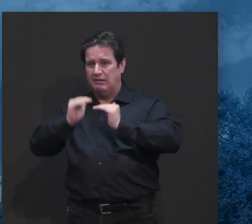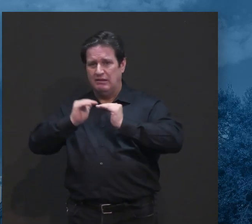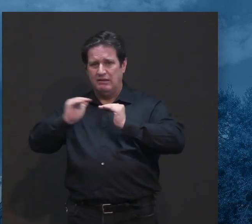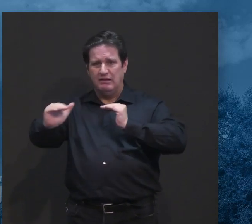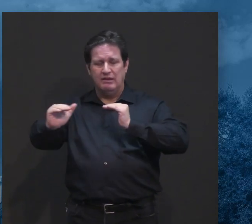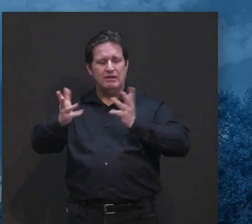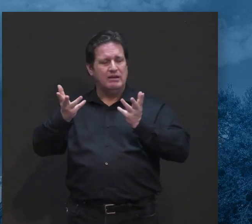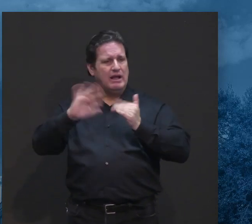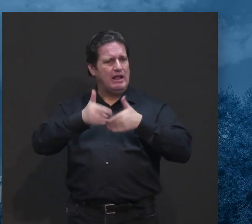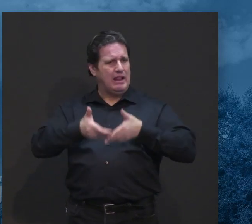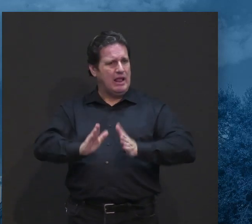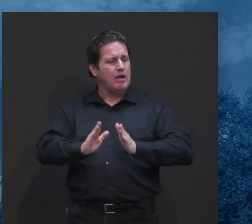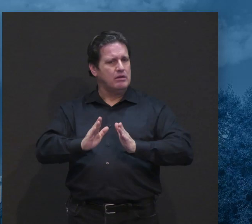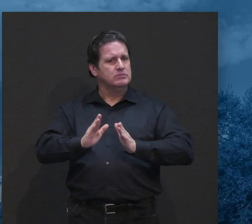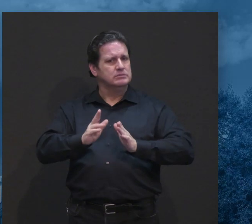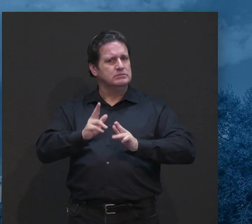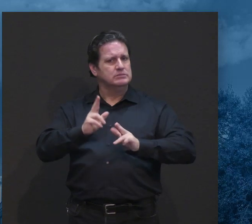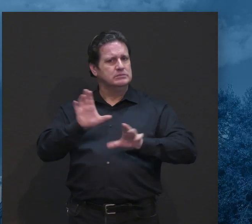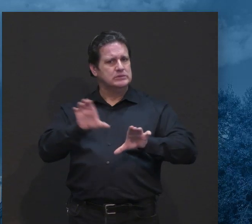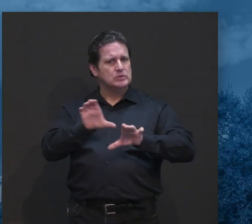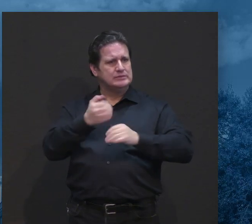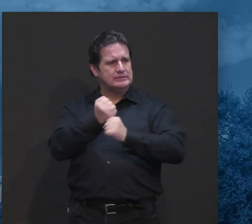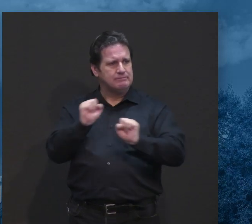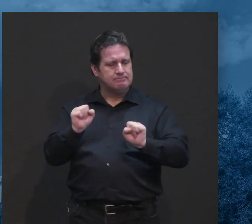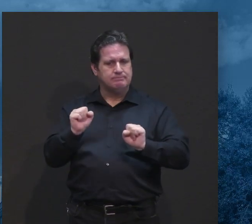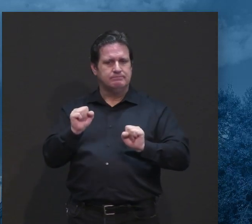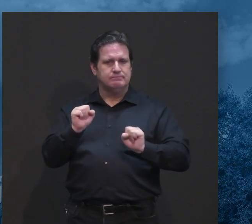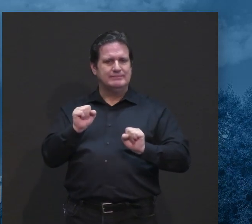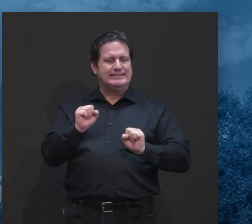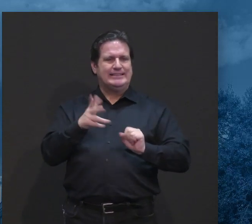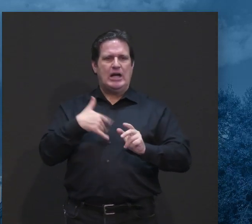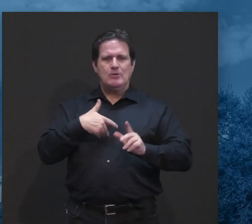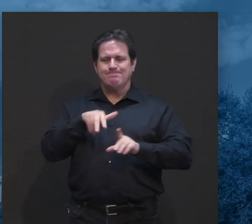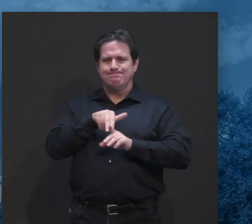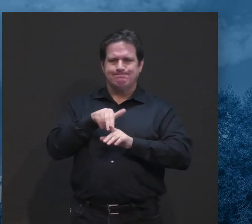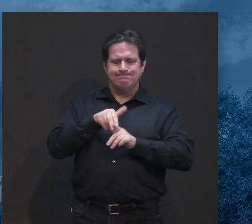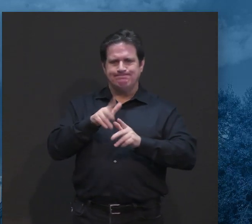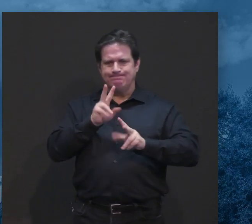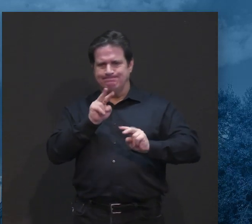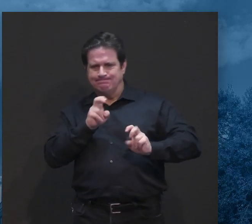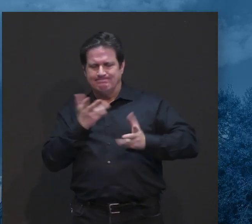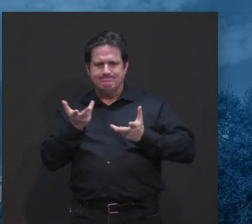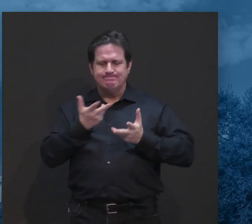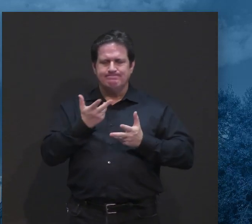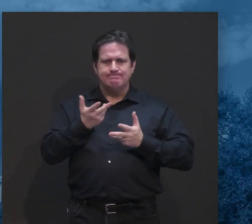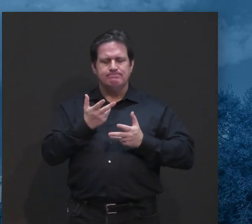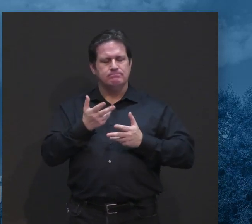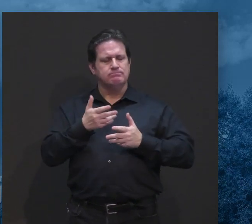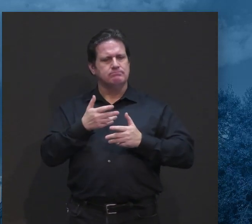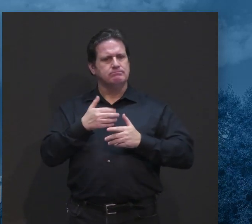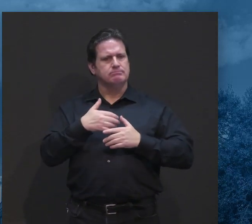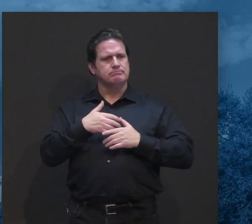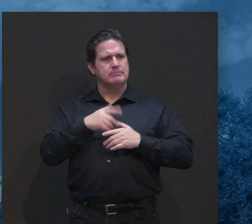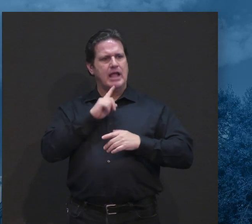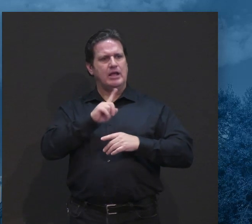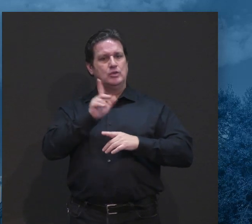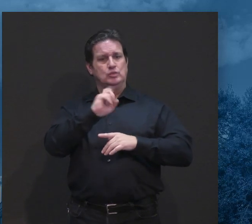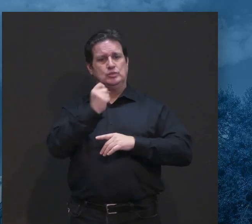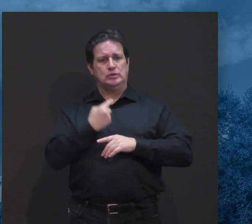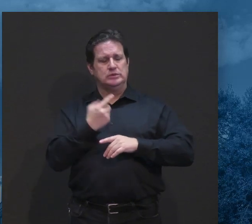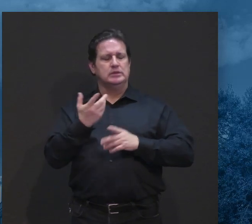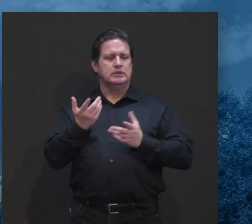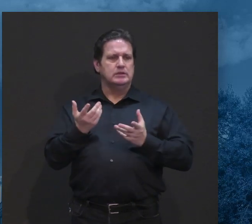allowing activity that can be done and be done safely. It's a judgment call for sure. In answer to an earlier